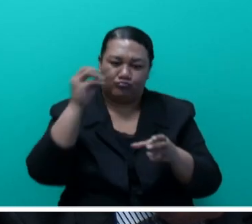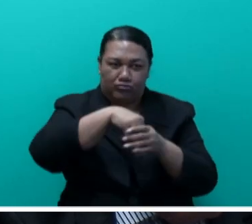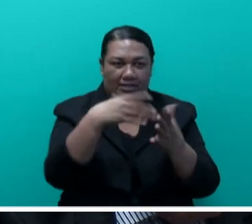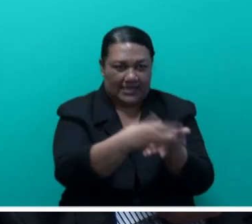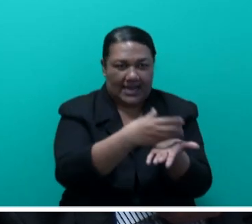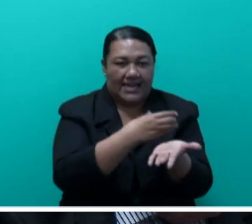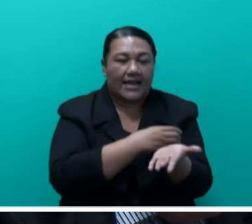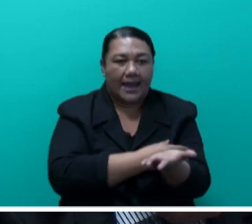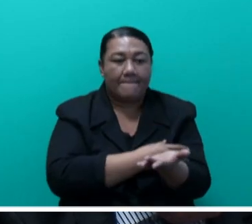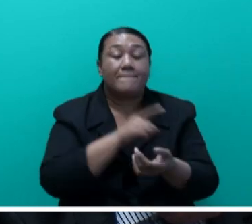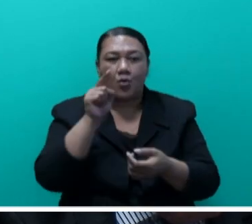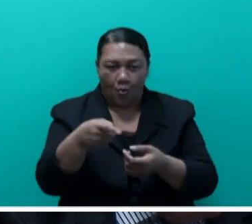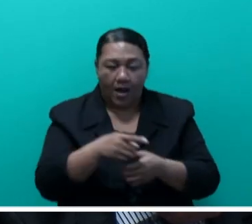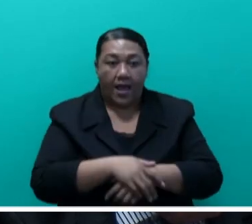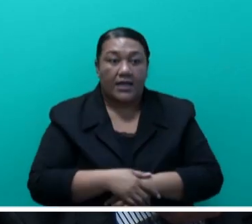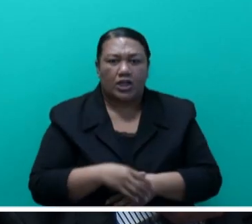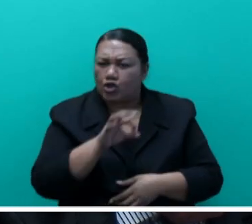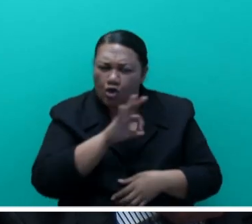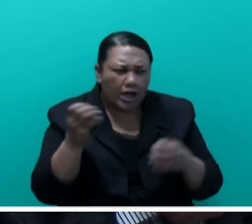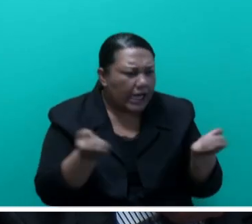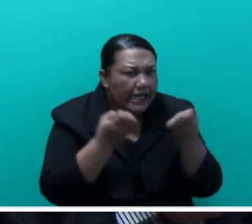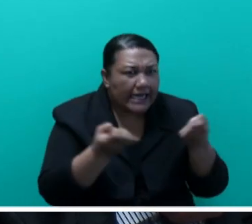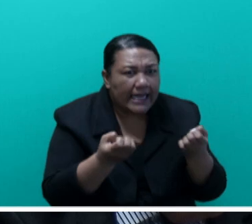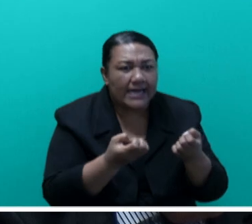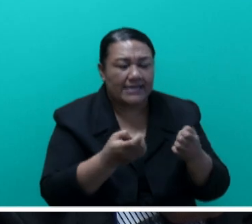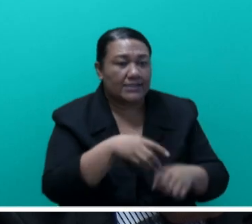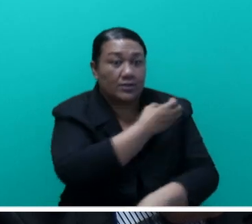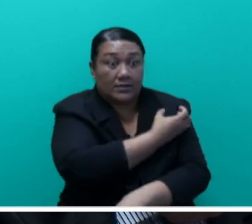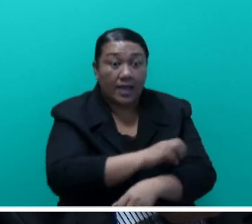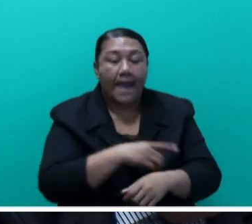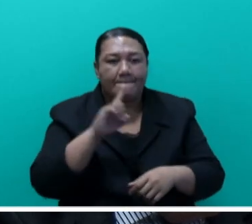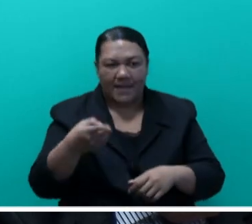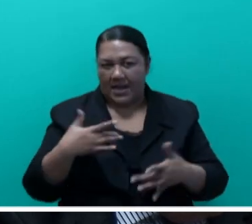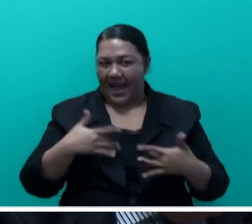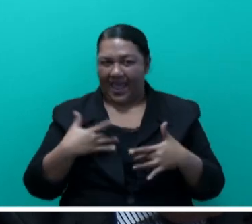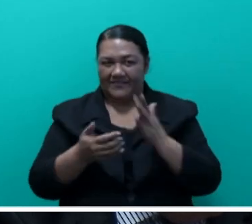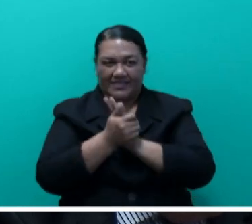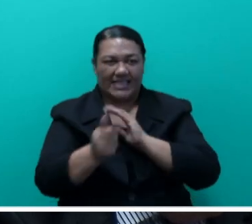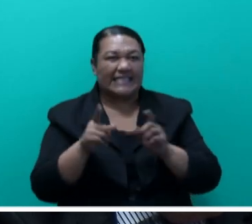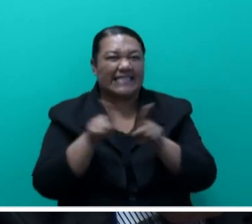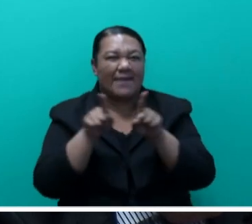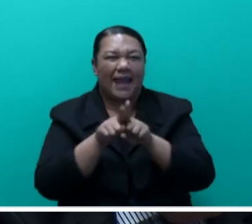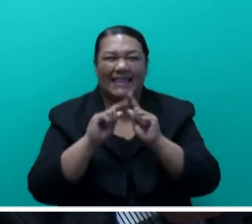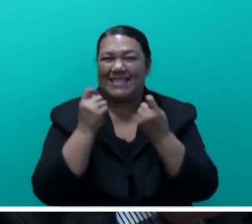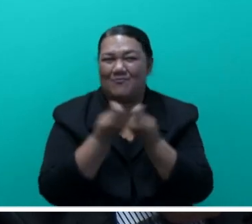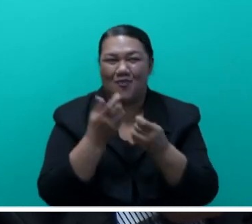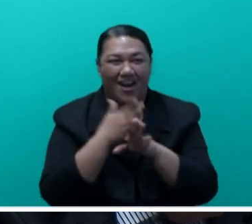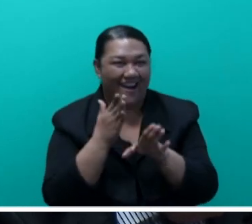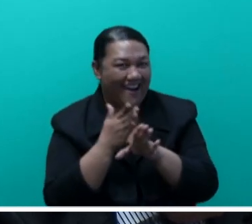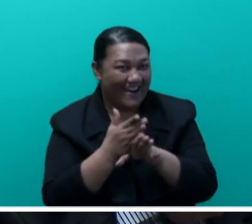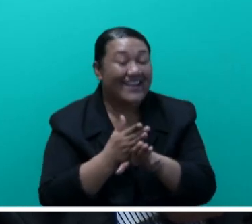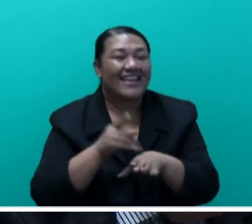physical fitness, but also teaching valuable life skills such as teamwork, discipline,